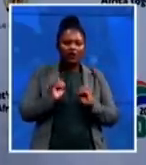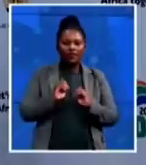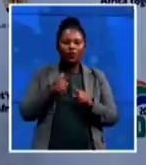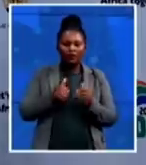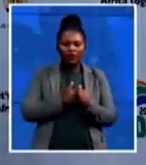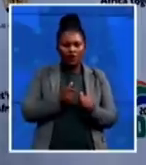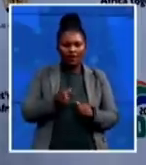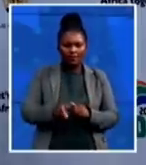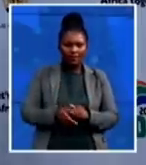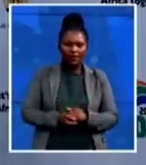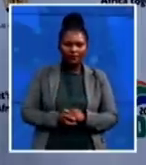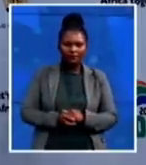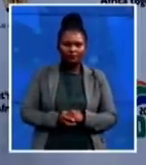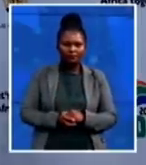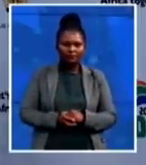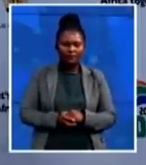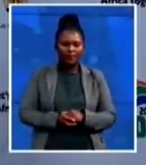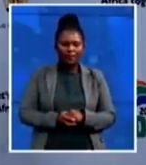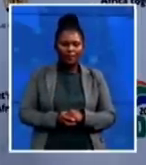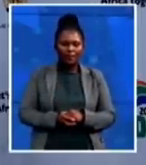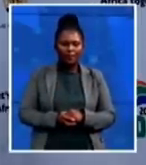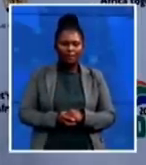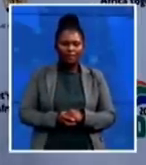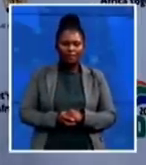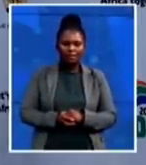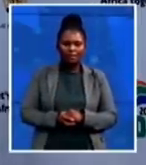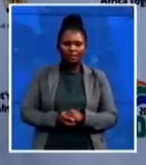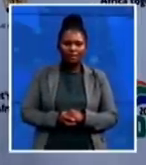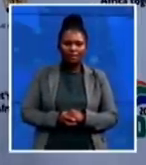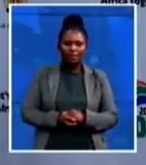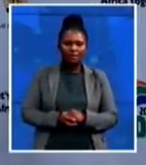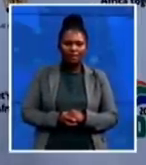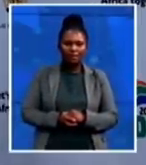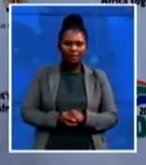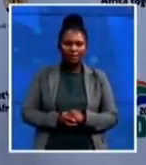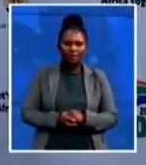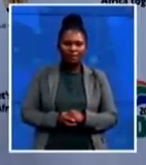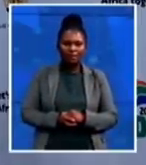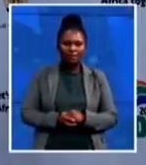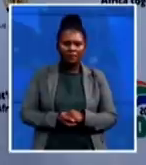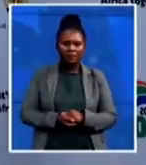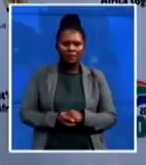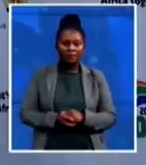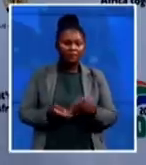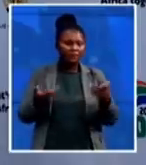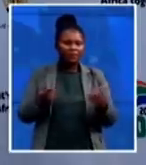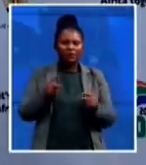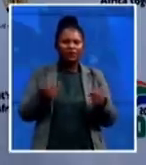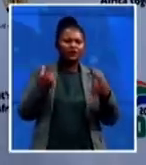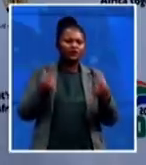guarantee that there will be no lockdown? Who can do that? You know, if you read